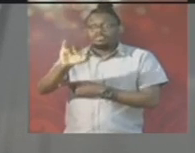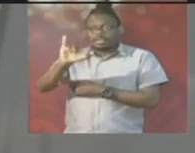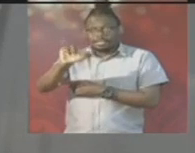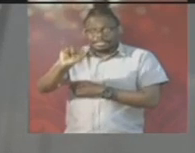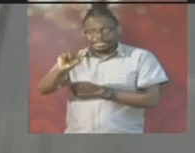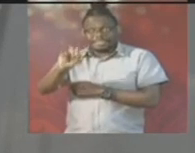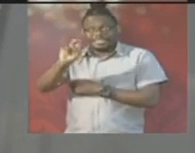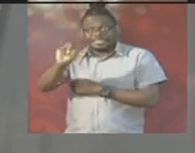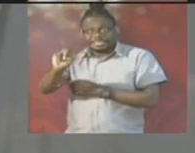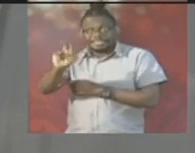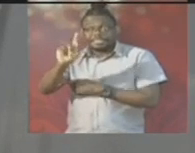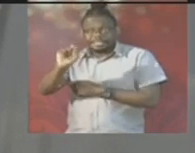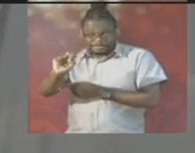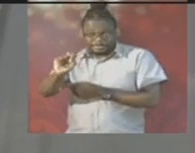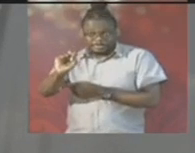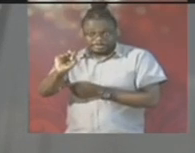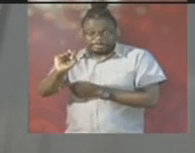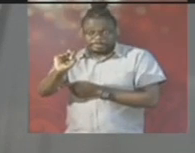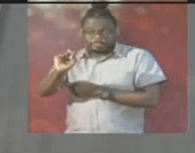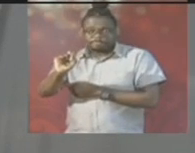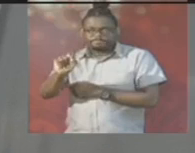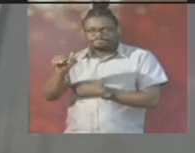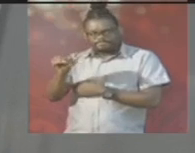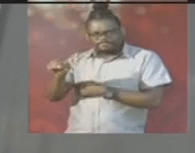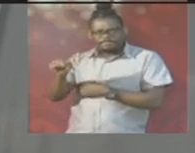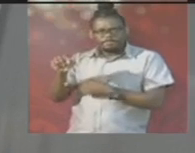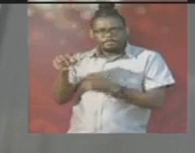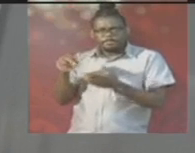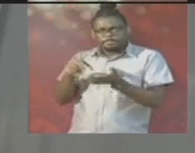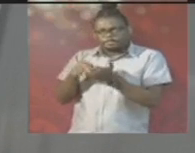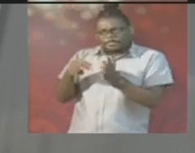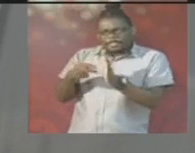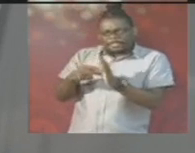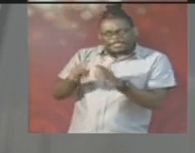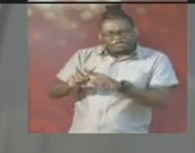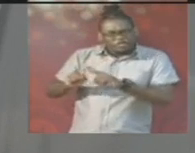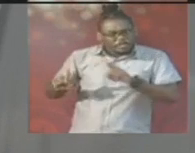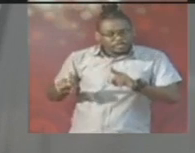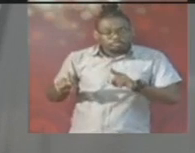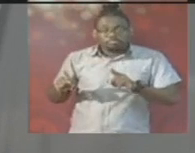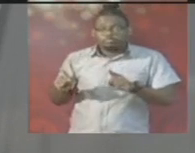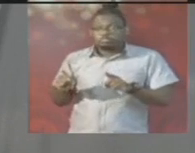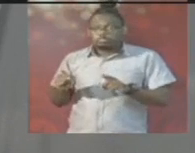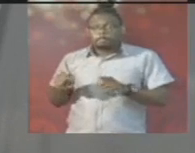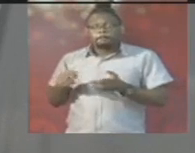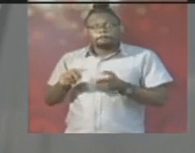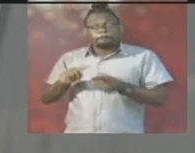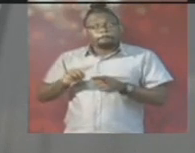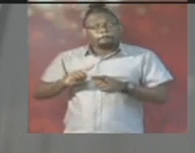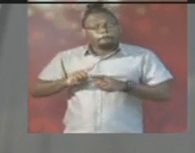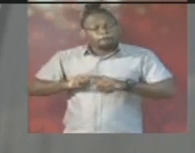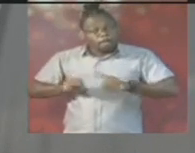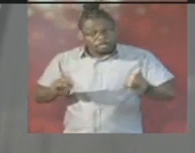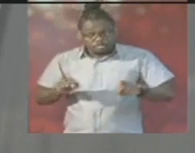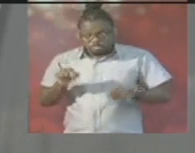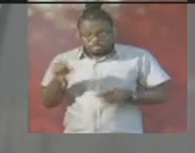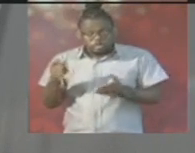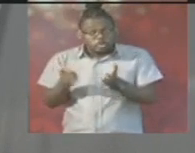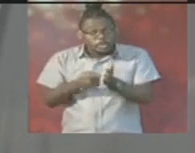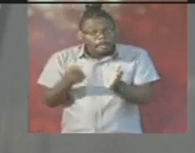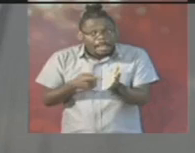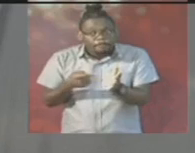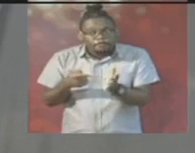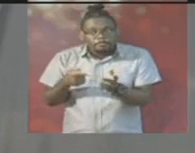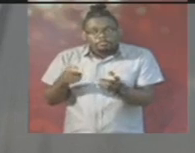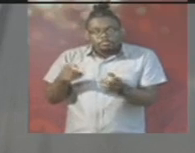or no effect on a virus's ability to cause infection or disease, but occasionally you do get mutations that arise that affect